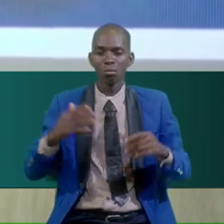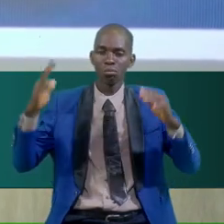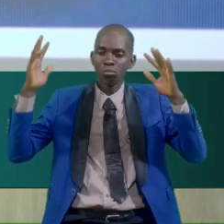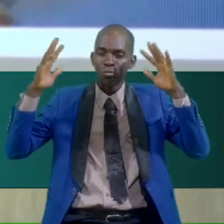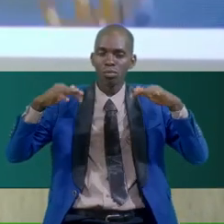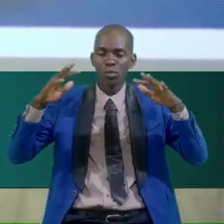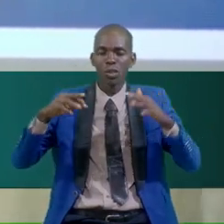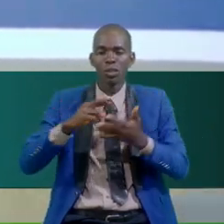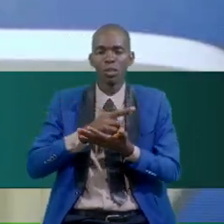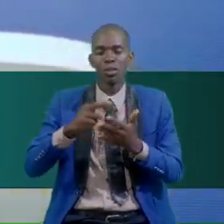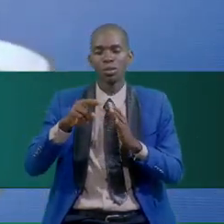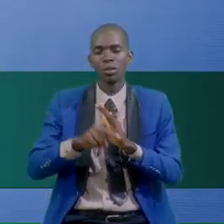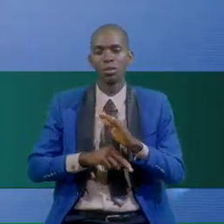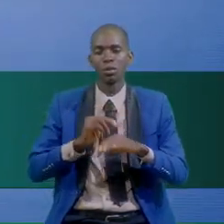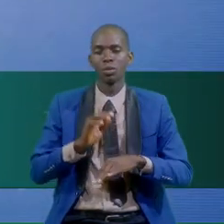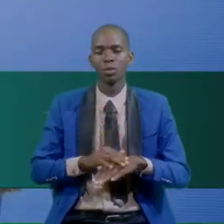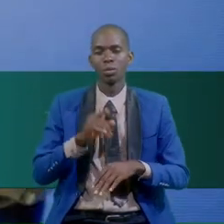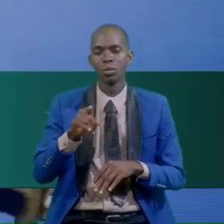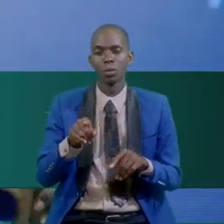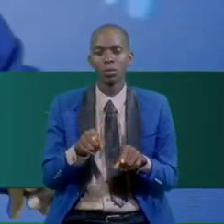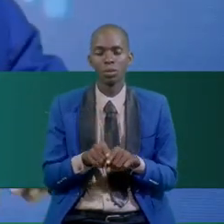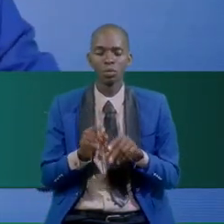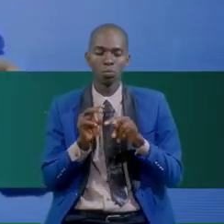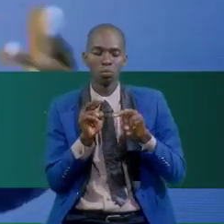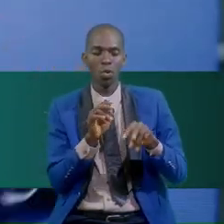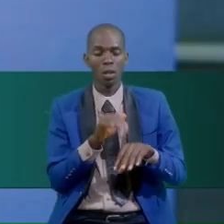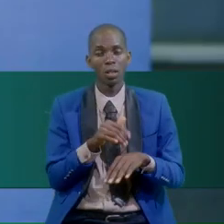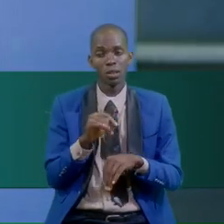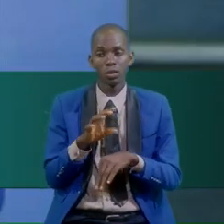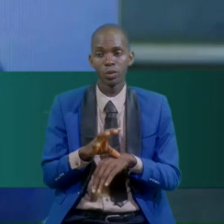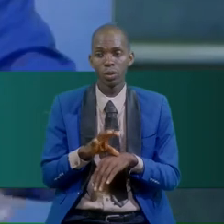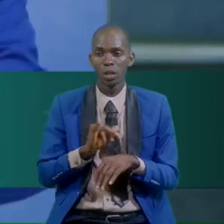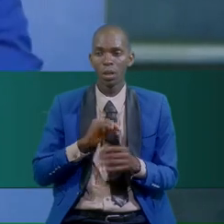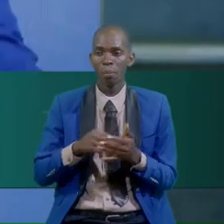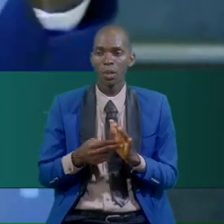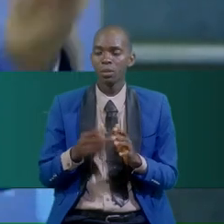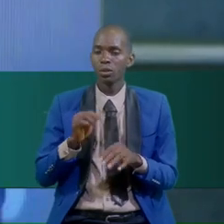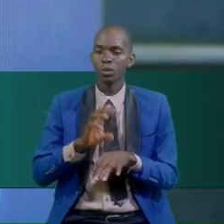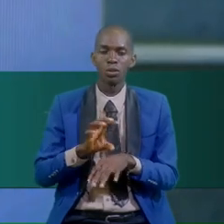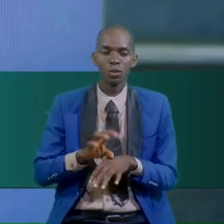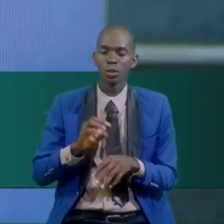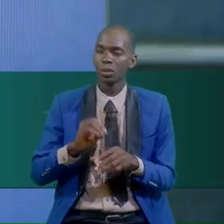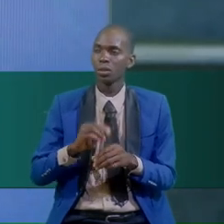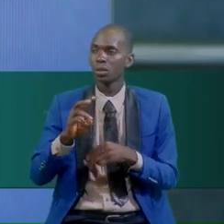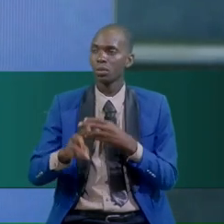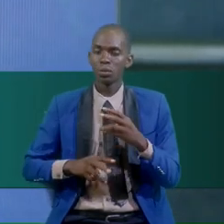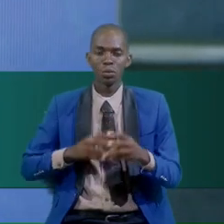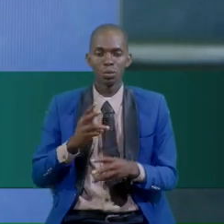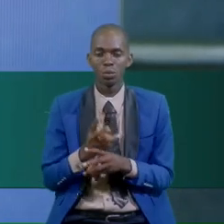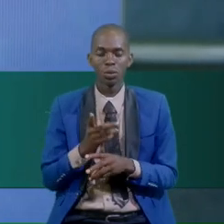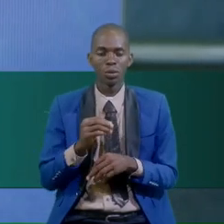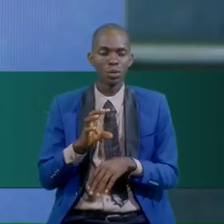you. As we look at the church, I mean the church at large, I mean the church in our